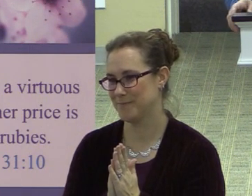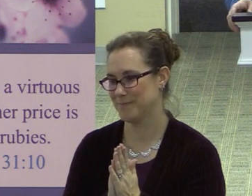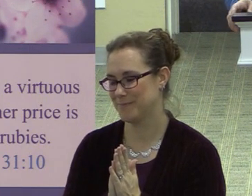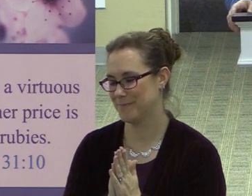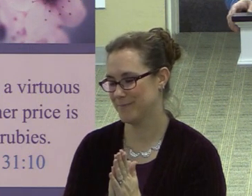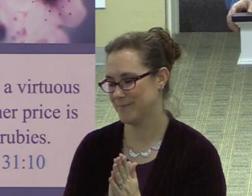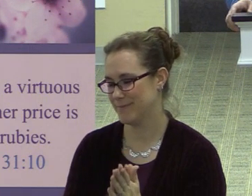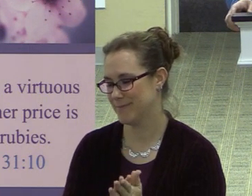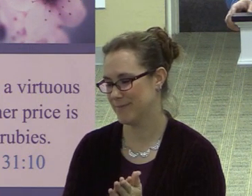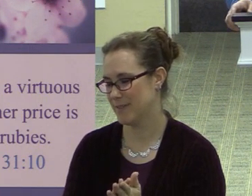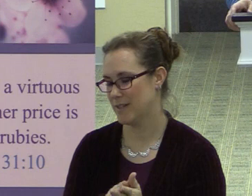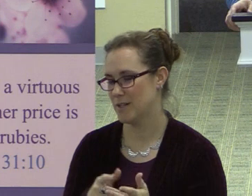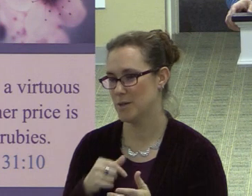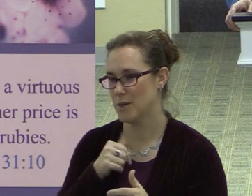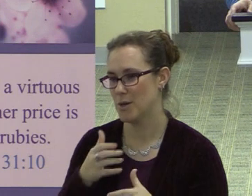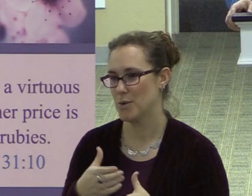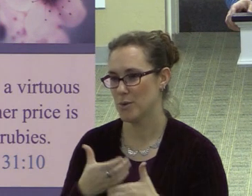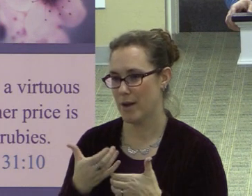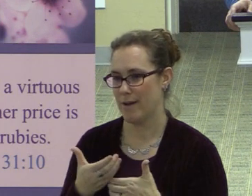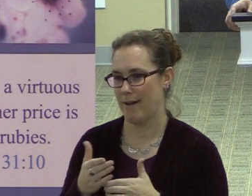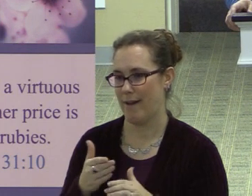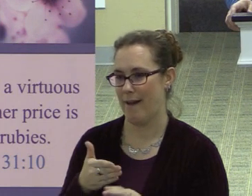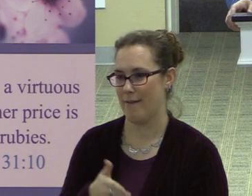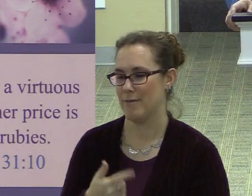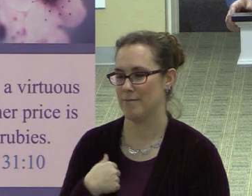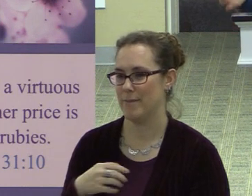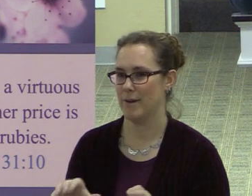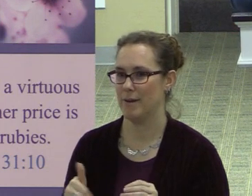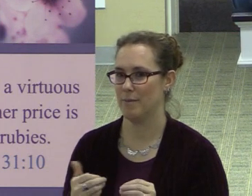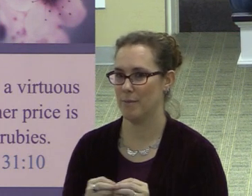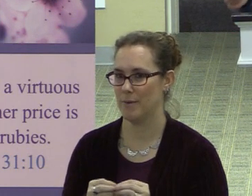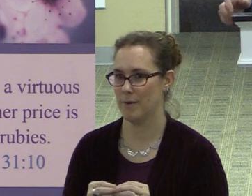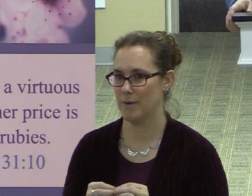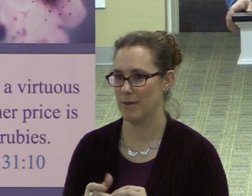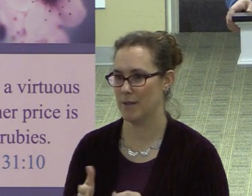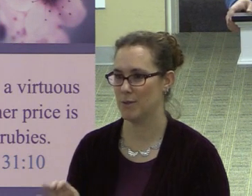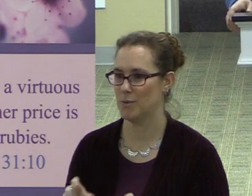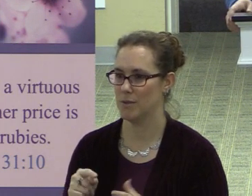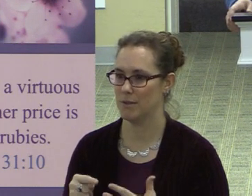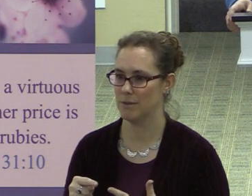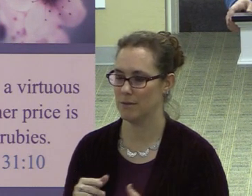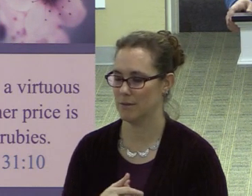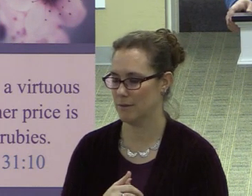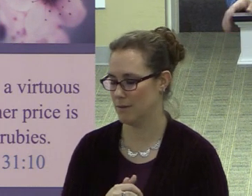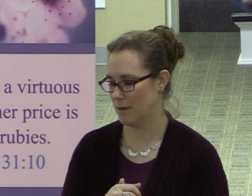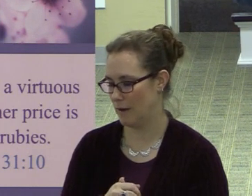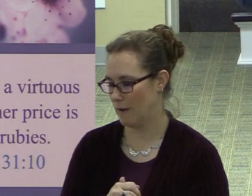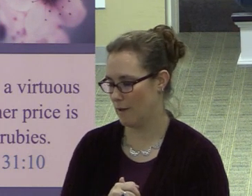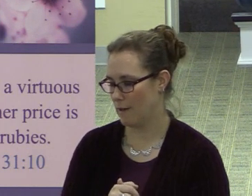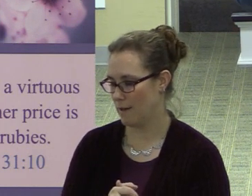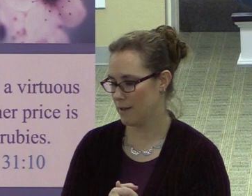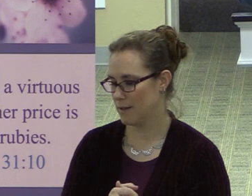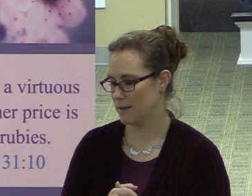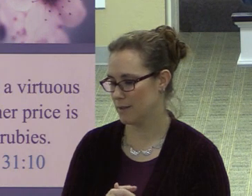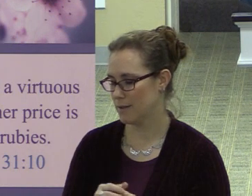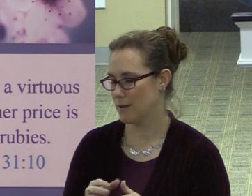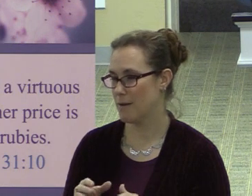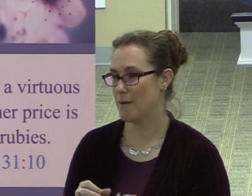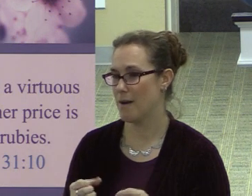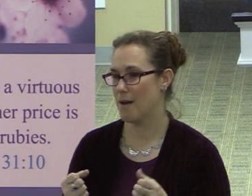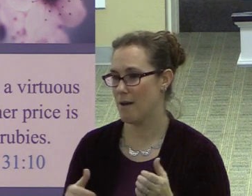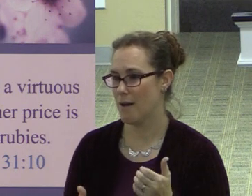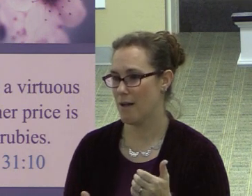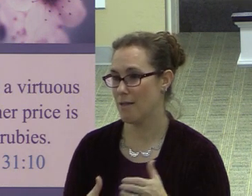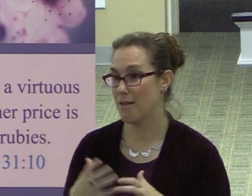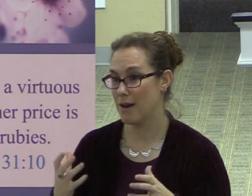did. Don't cry after me anymore. Let's do this. See, a lot of people,